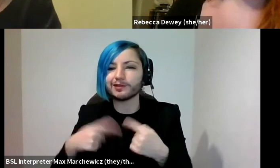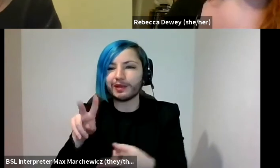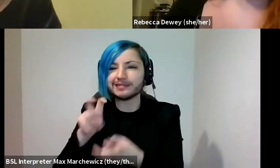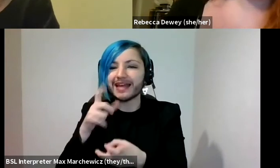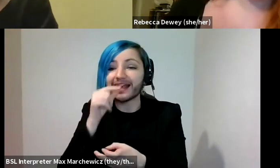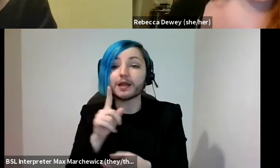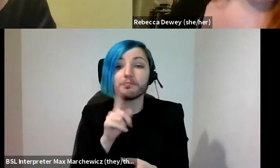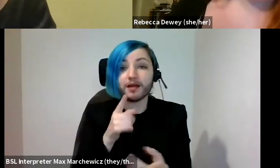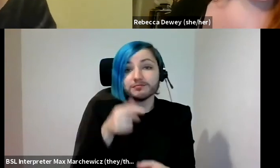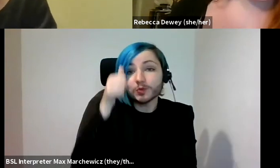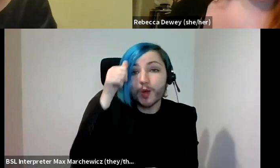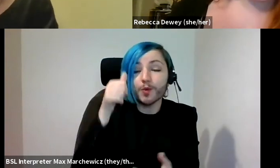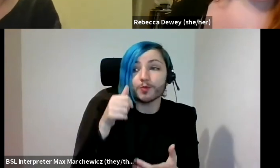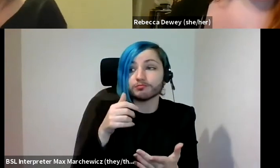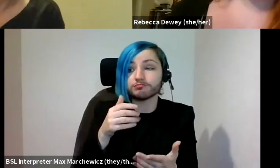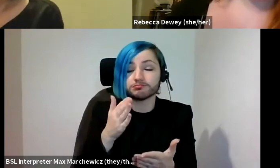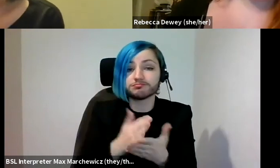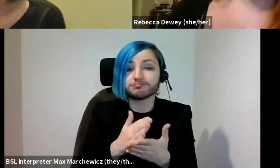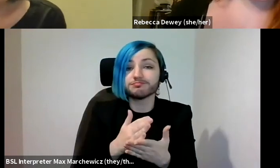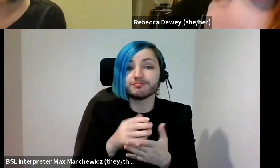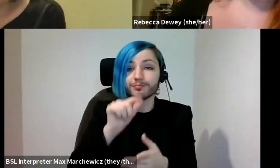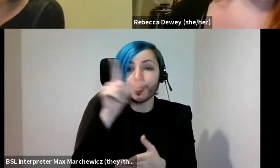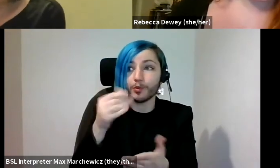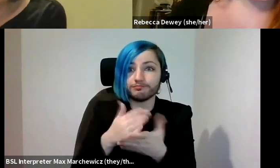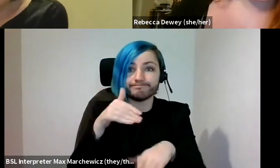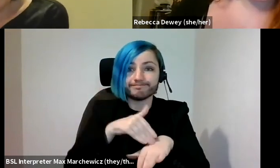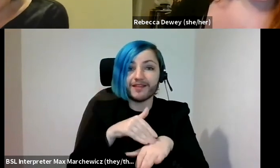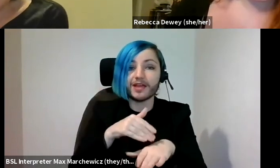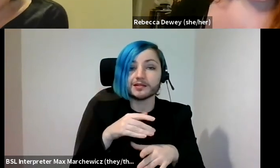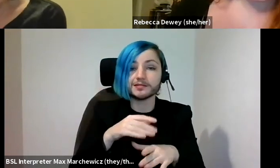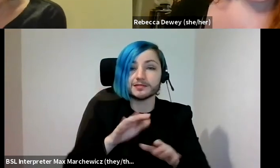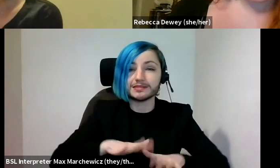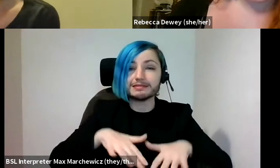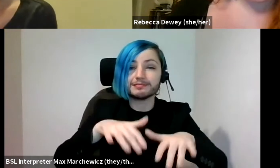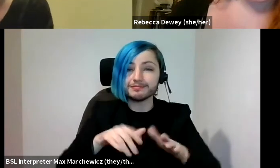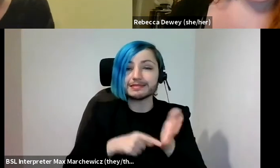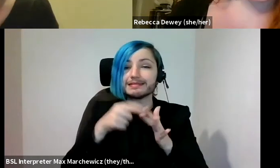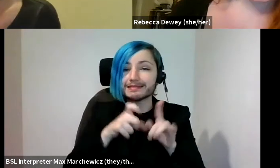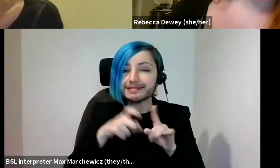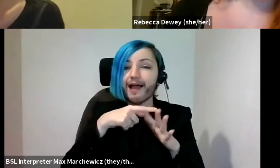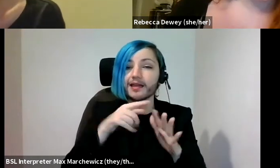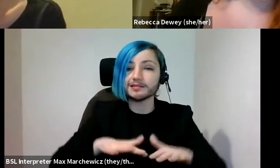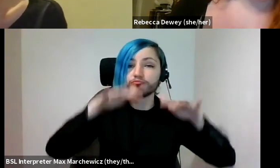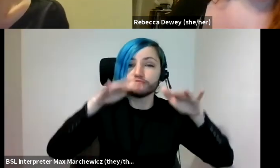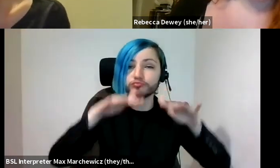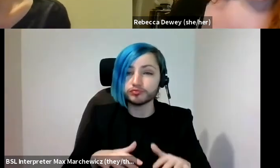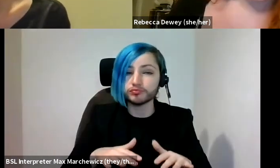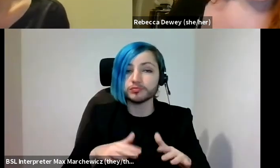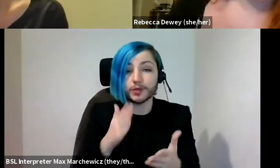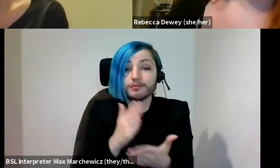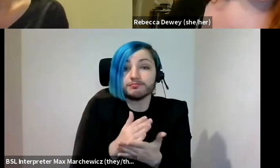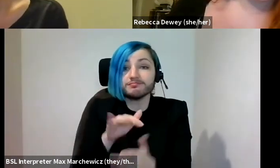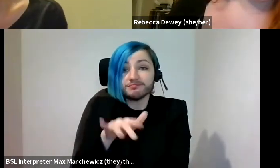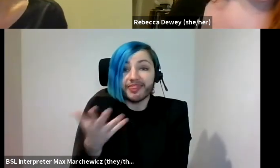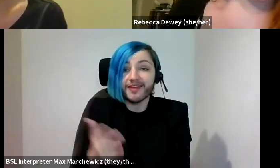you know, there are tides, and so it does exert a pull that sometimes we have to consider. Thank